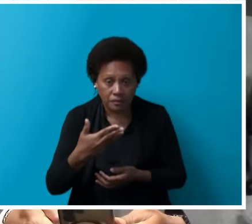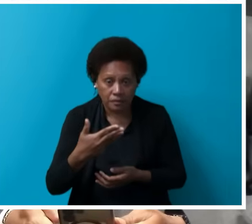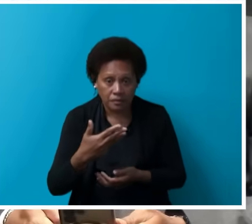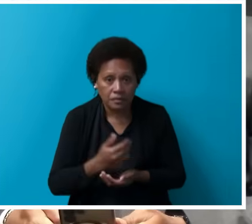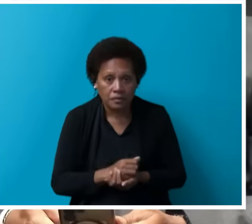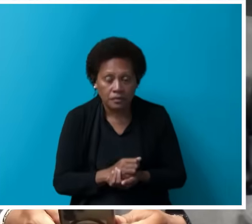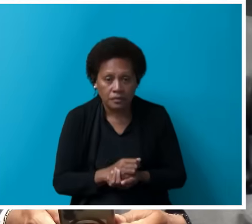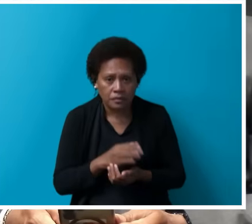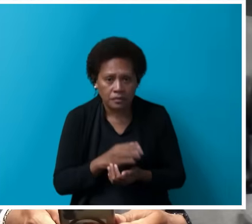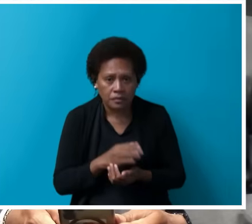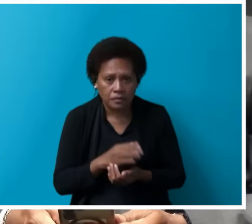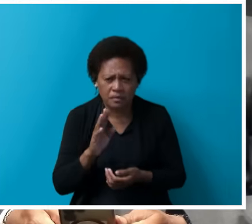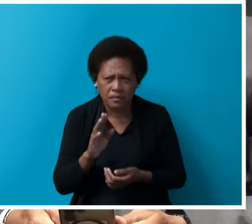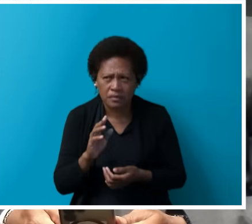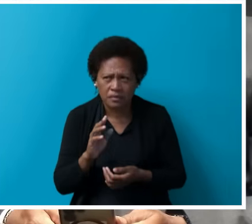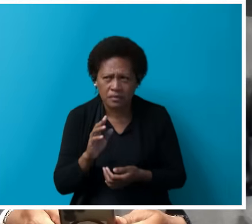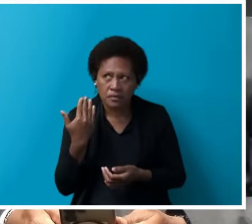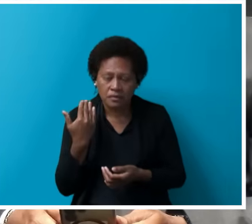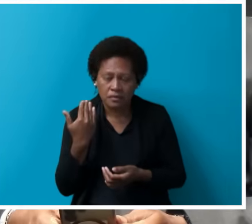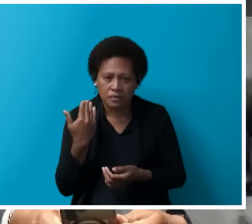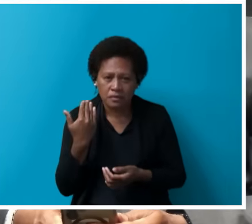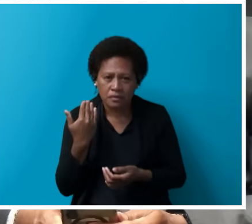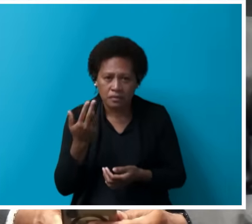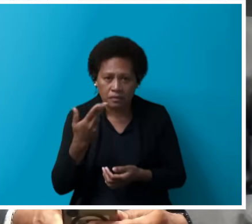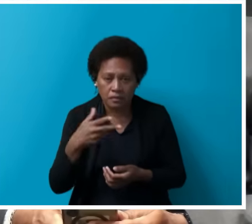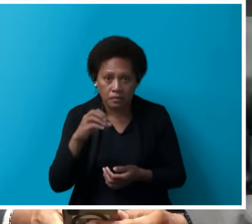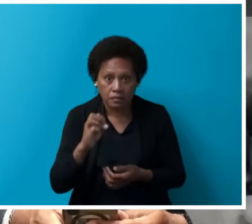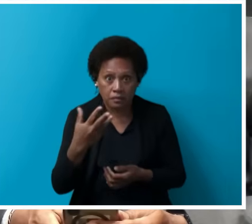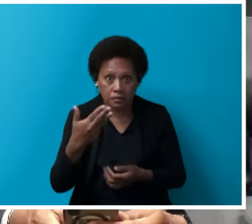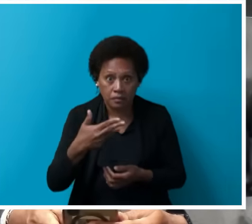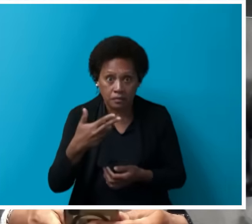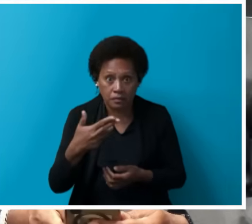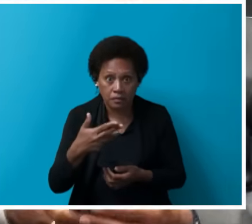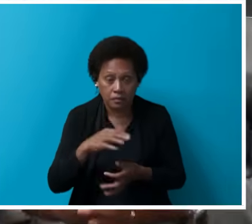before 2018 election, they did all kinds of things.